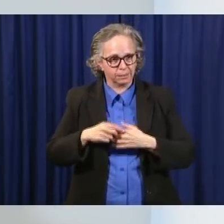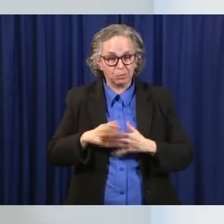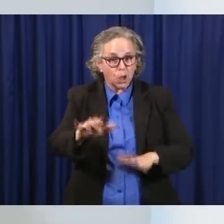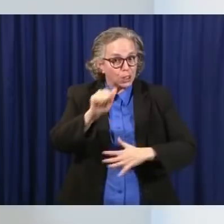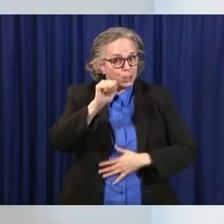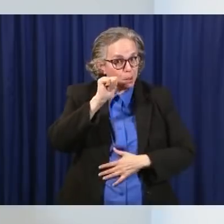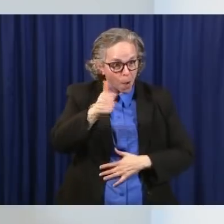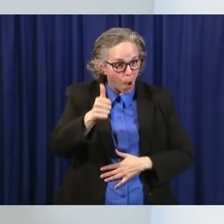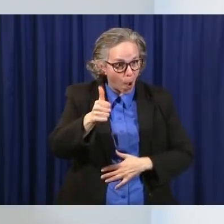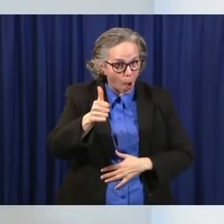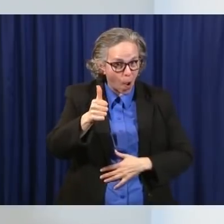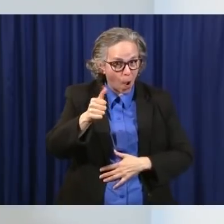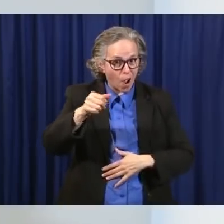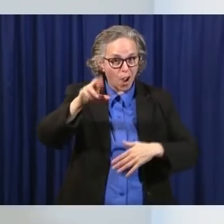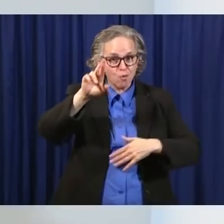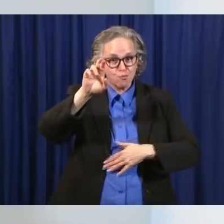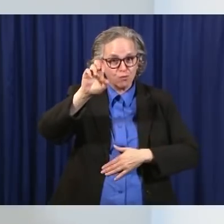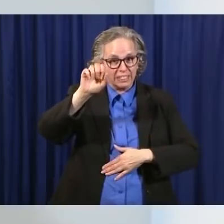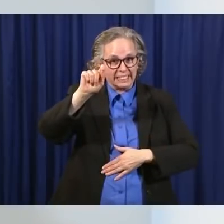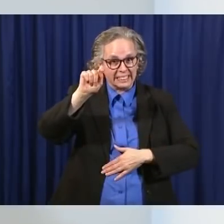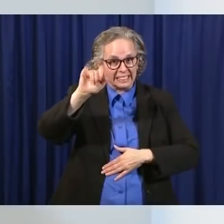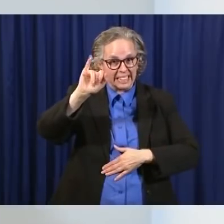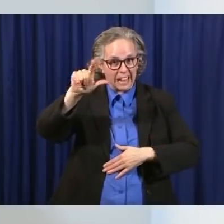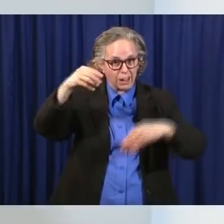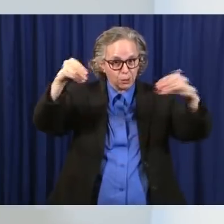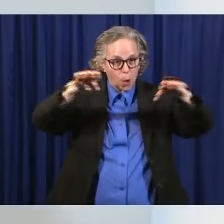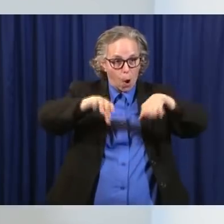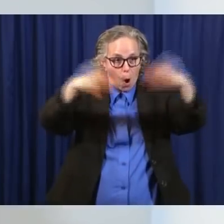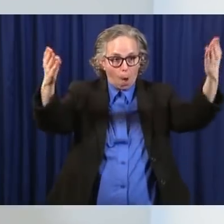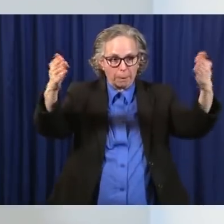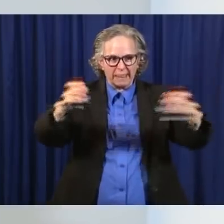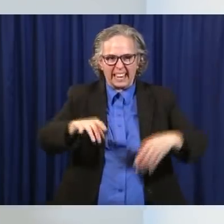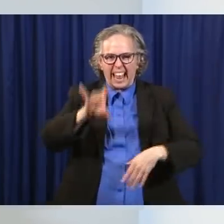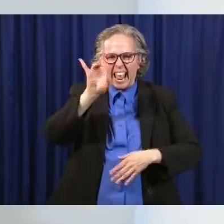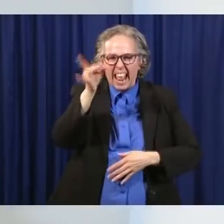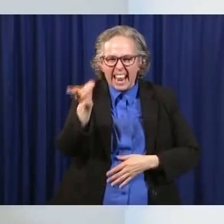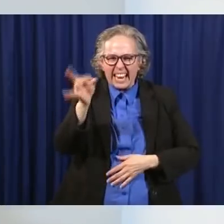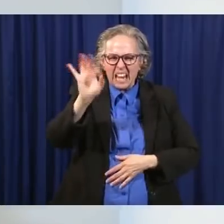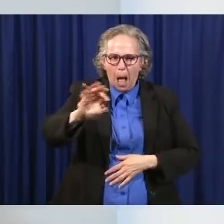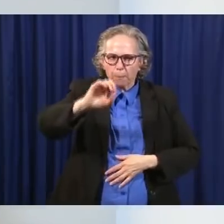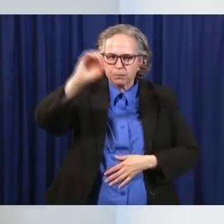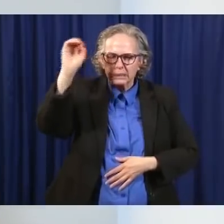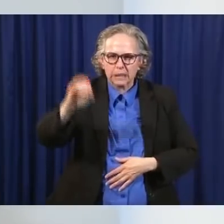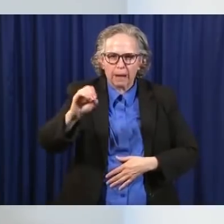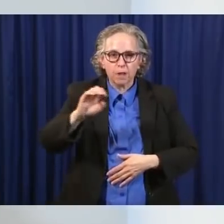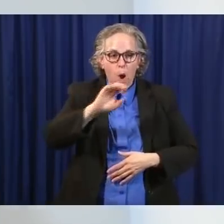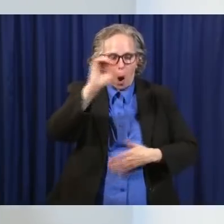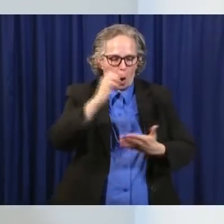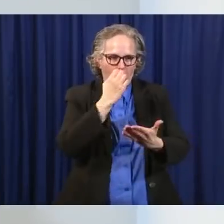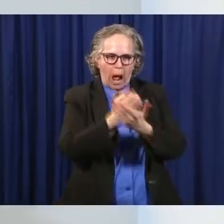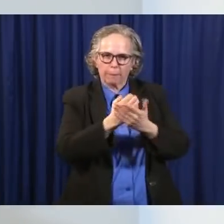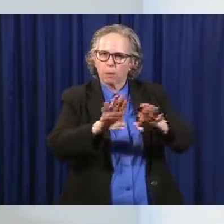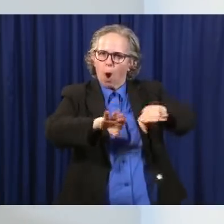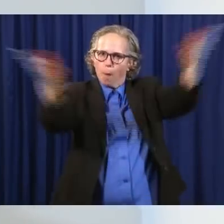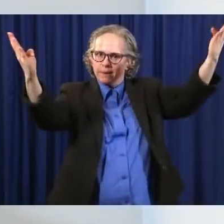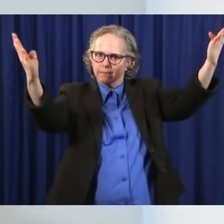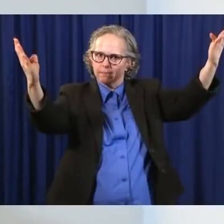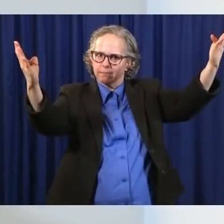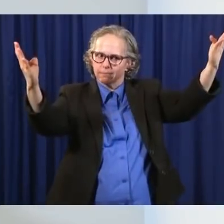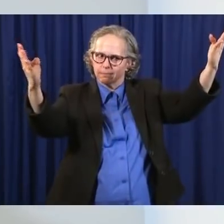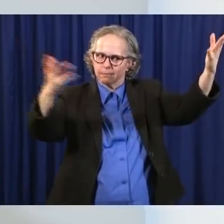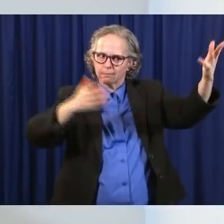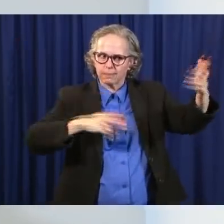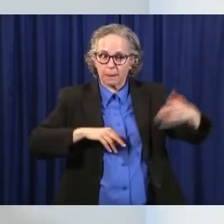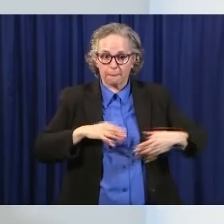retail opens, 89% of the Ohio economy will be open for business. As we move to Friday, we'll have